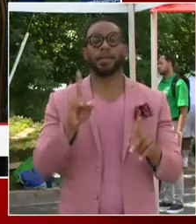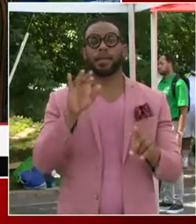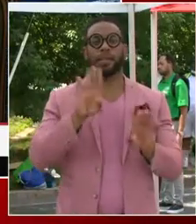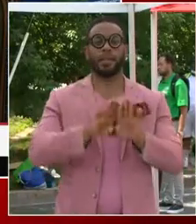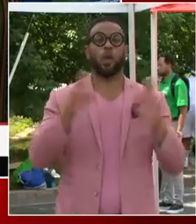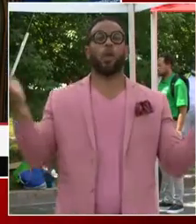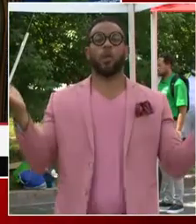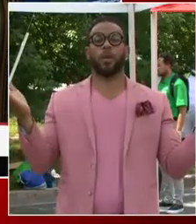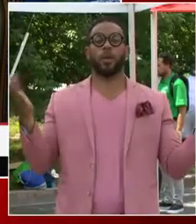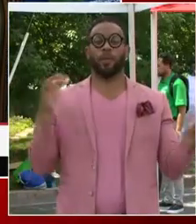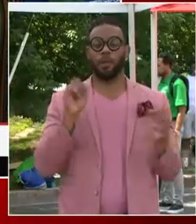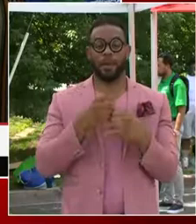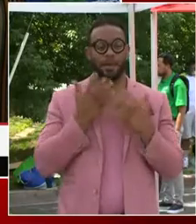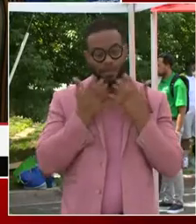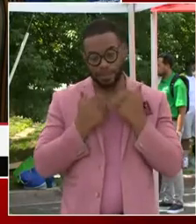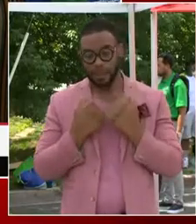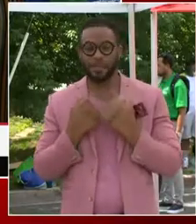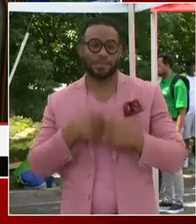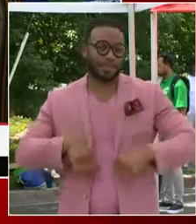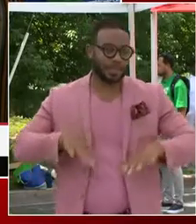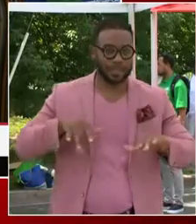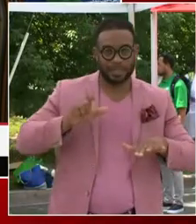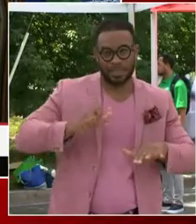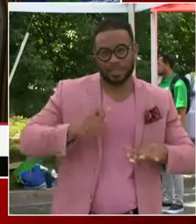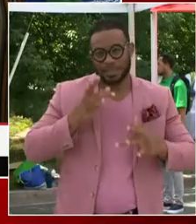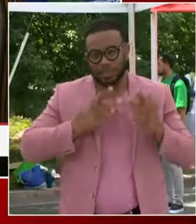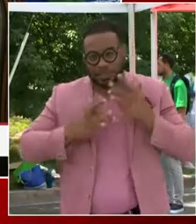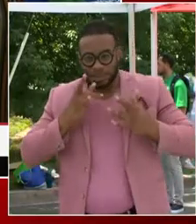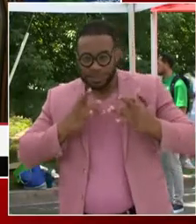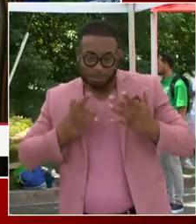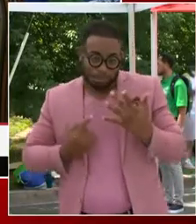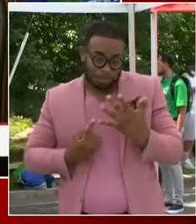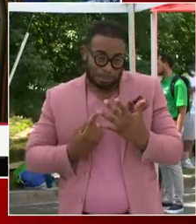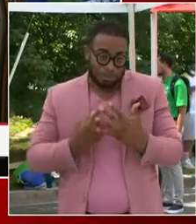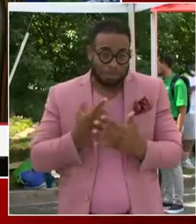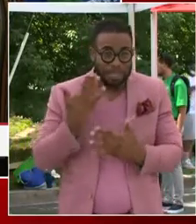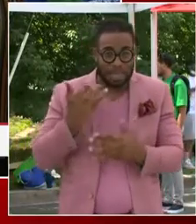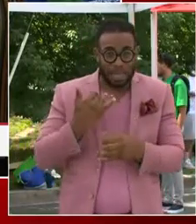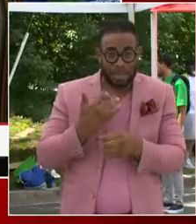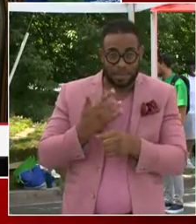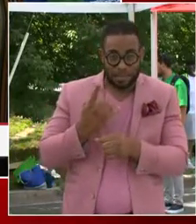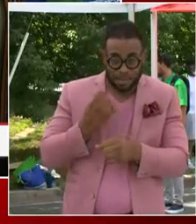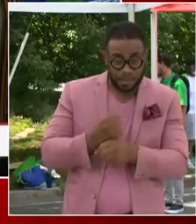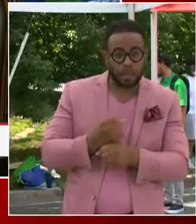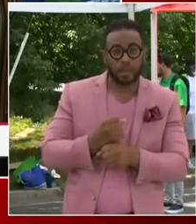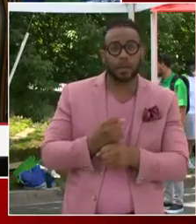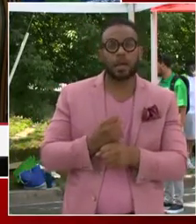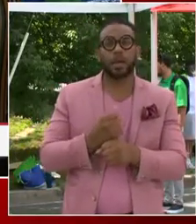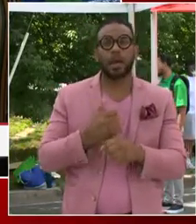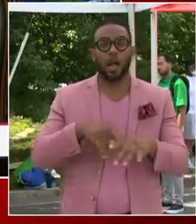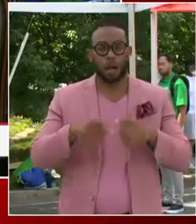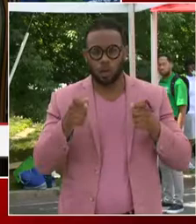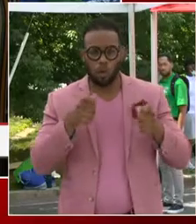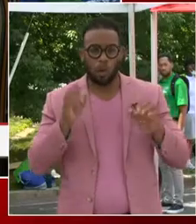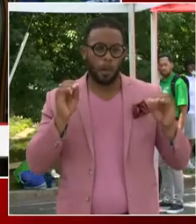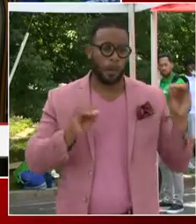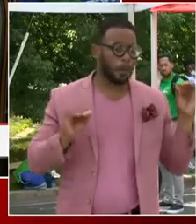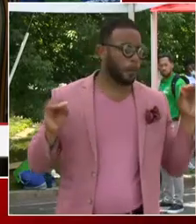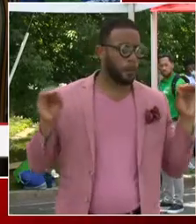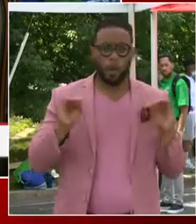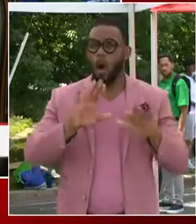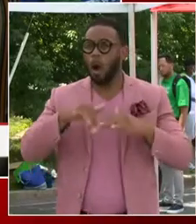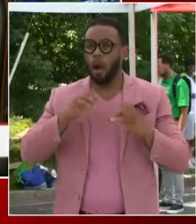open. We've made the sacrifices necessary to get this virus under control. We're putting all of our